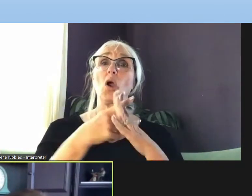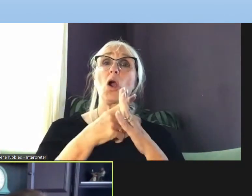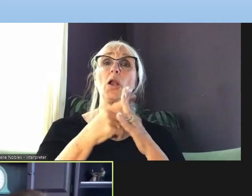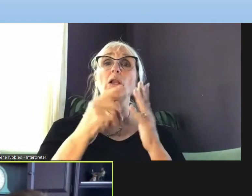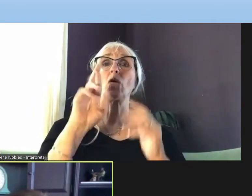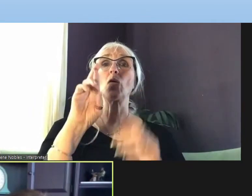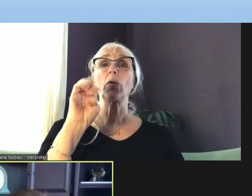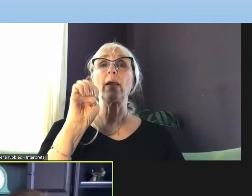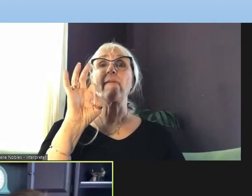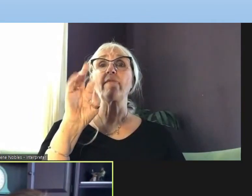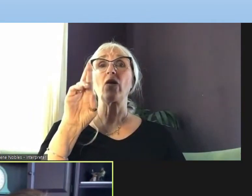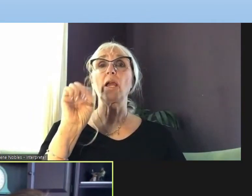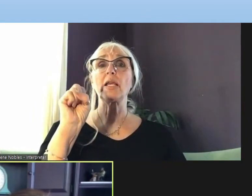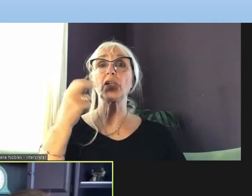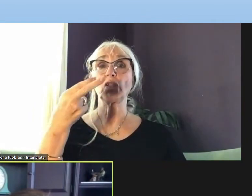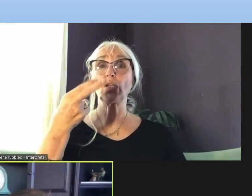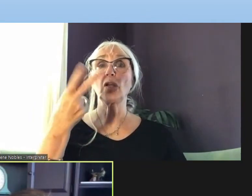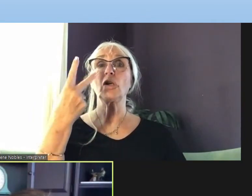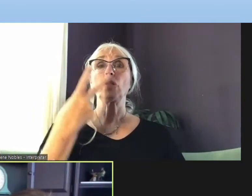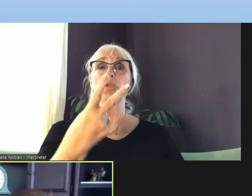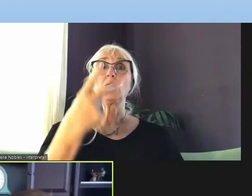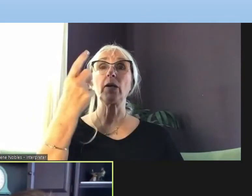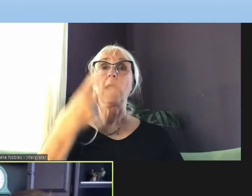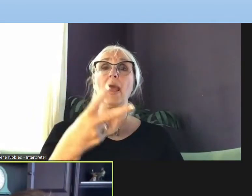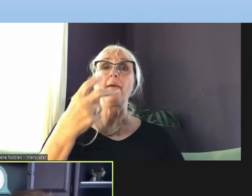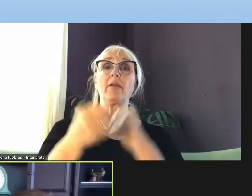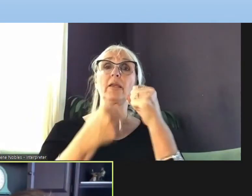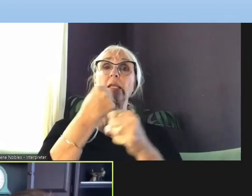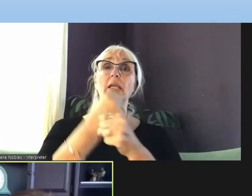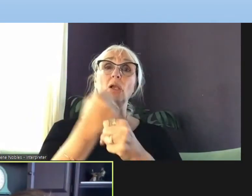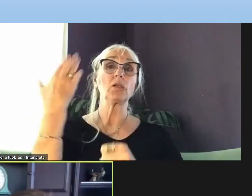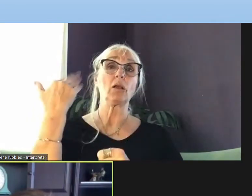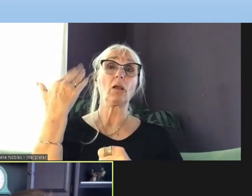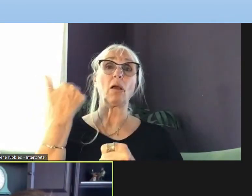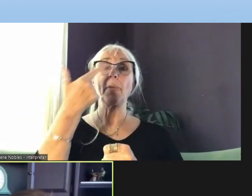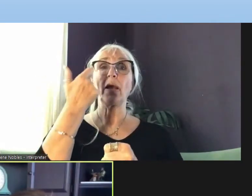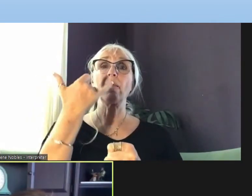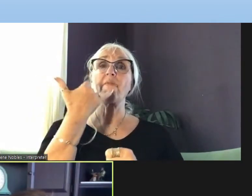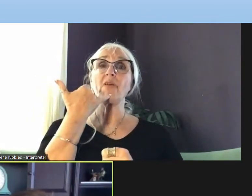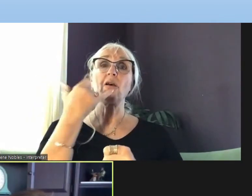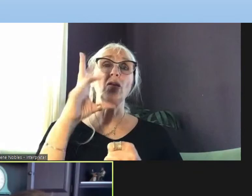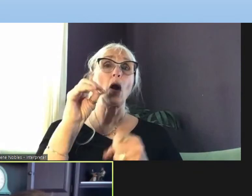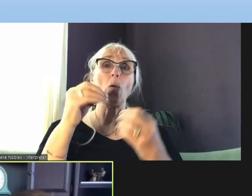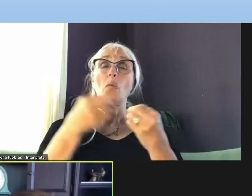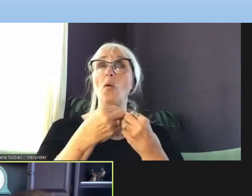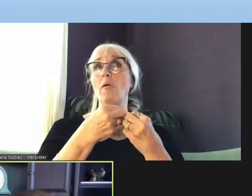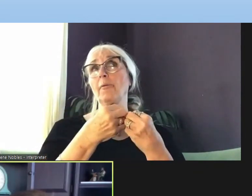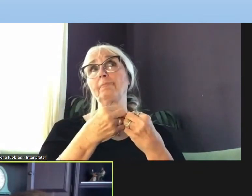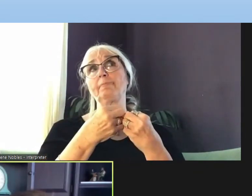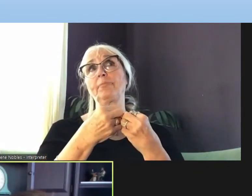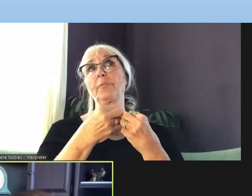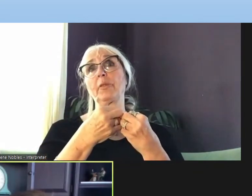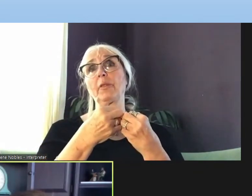refresh about 2.5 years ago now, because those phones are no longer being